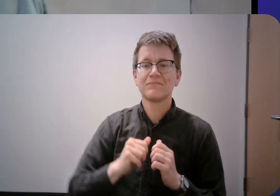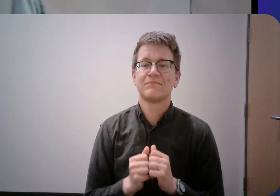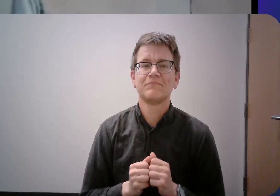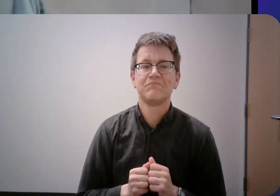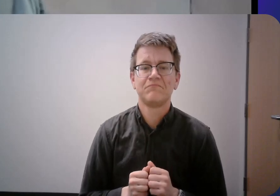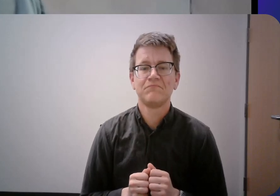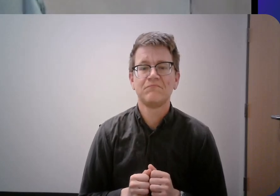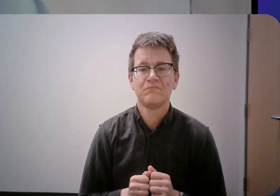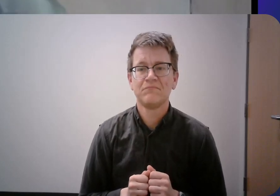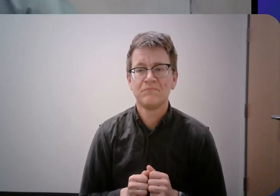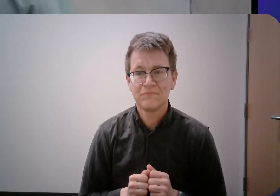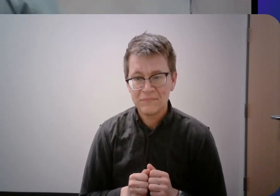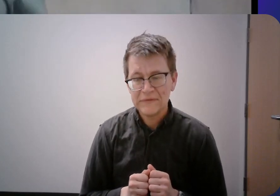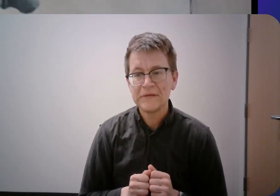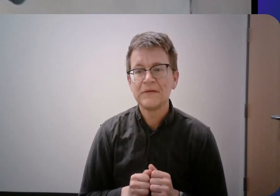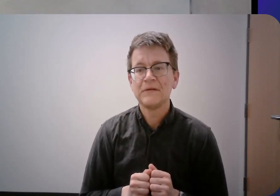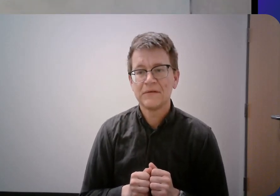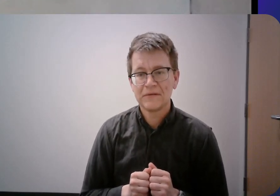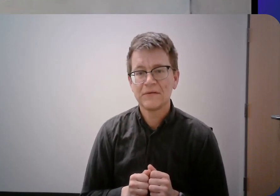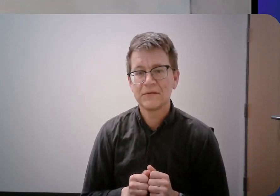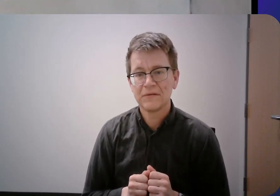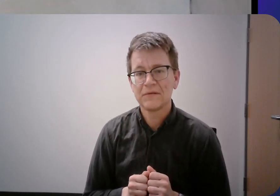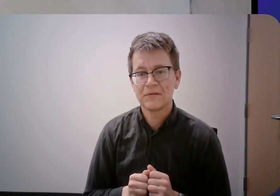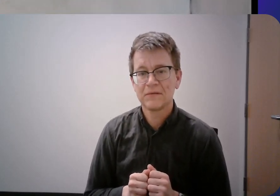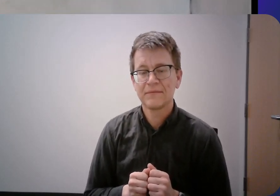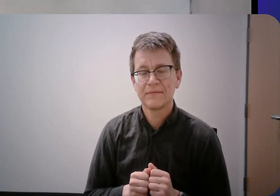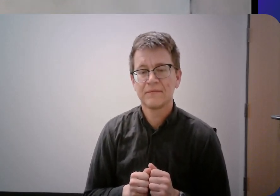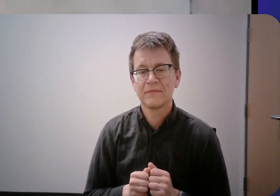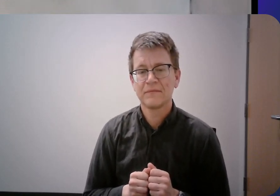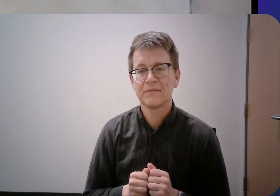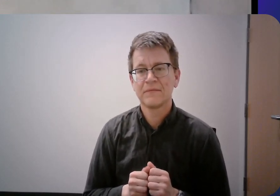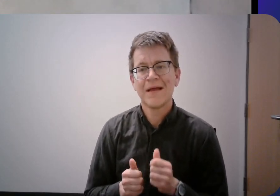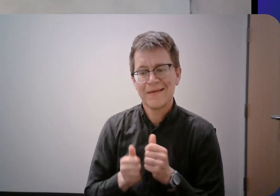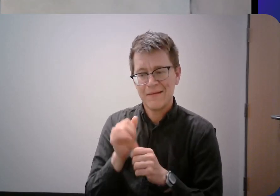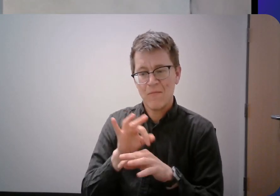this is a cell wall right over here.